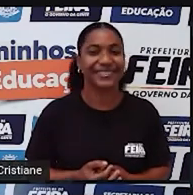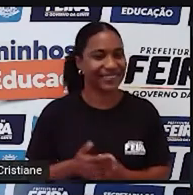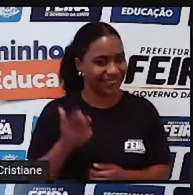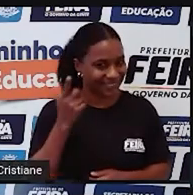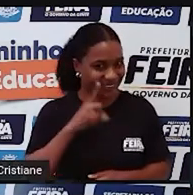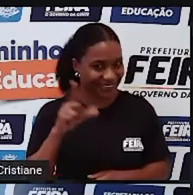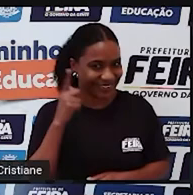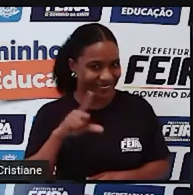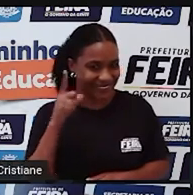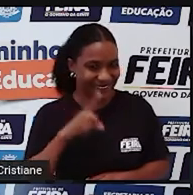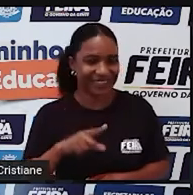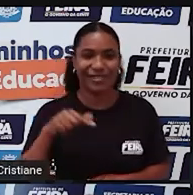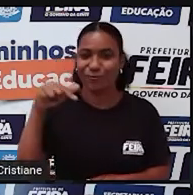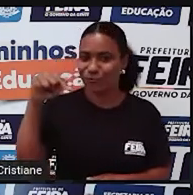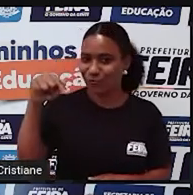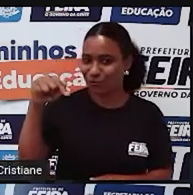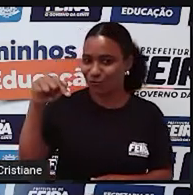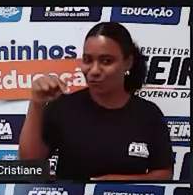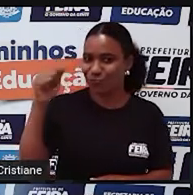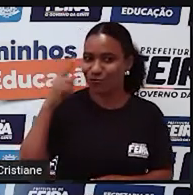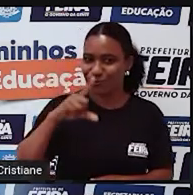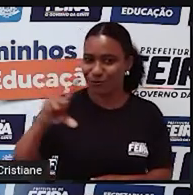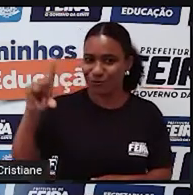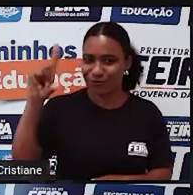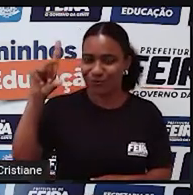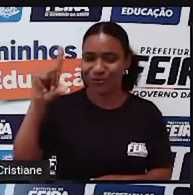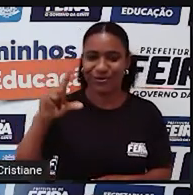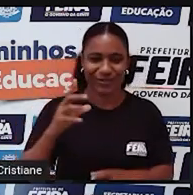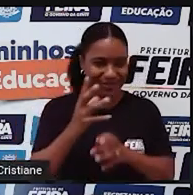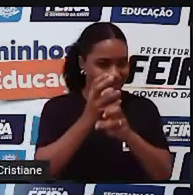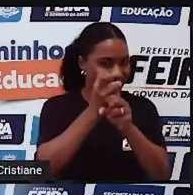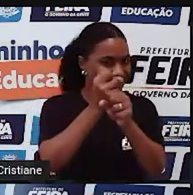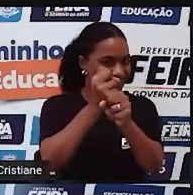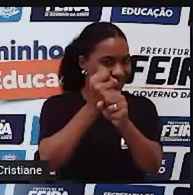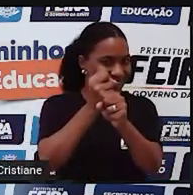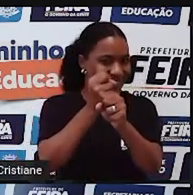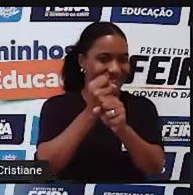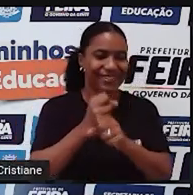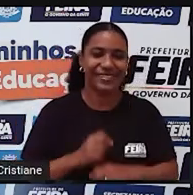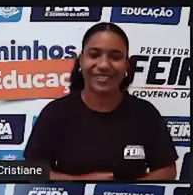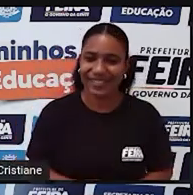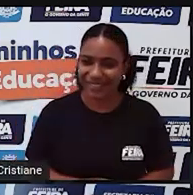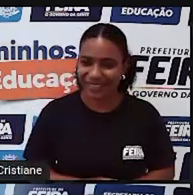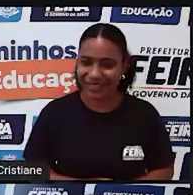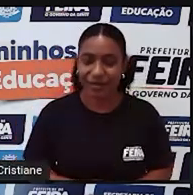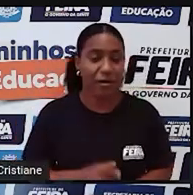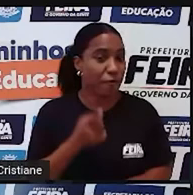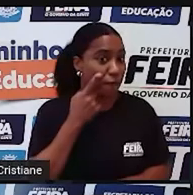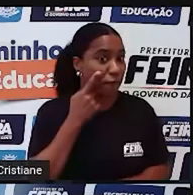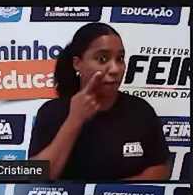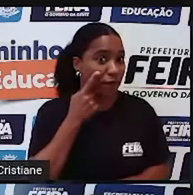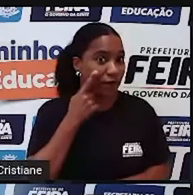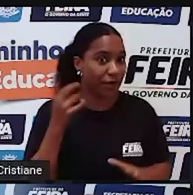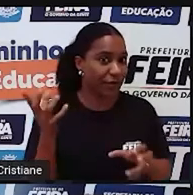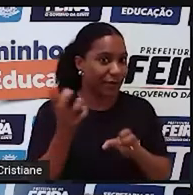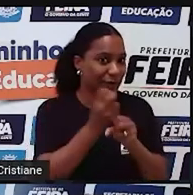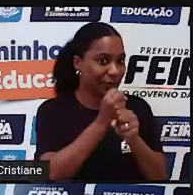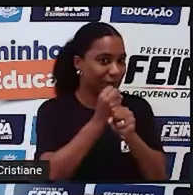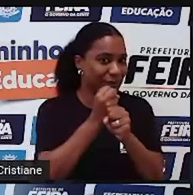Completamos o nível 7. Let's go. Number 8. Número 8. Vejam quantos pontos nós já